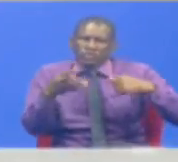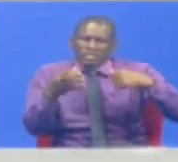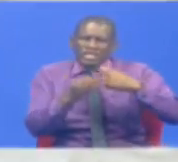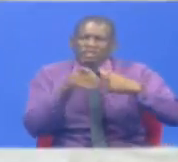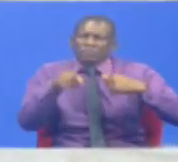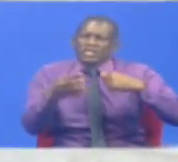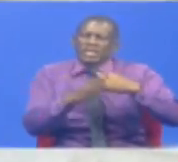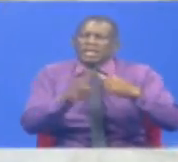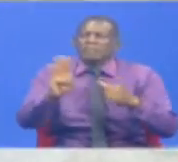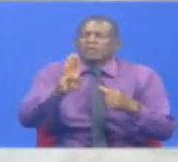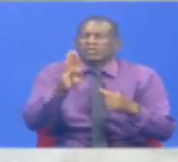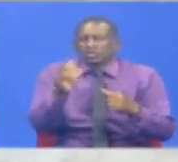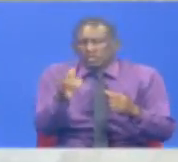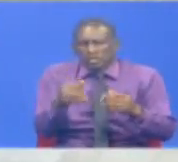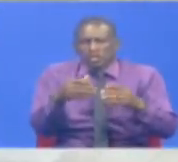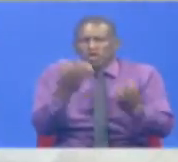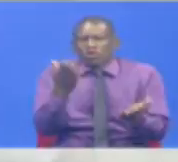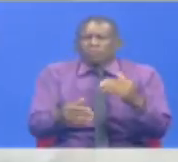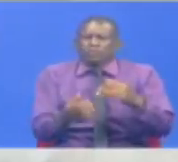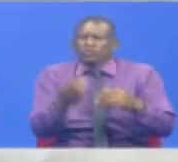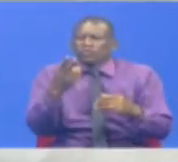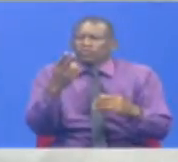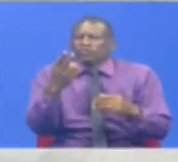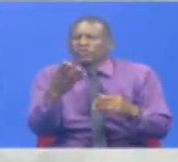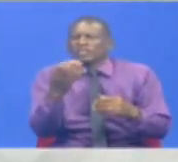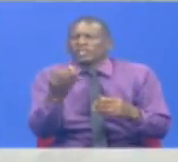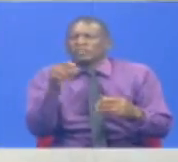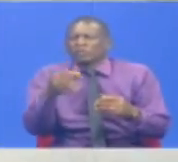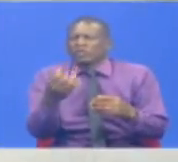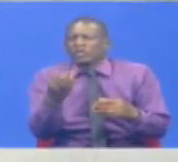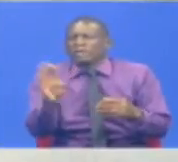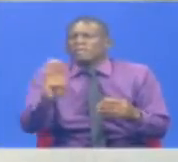compared to 43.6 billion shillings in 2018.